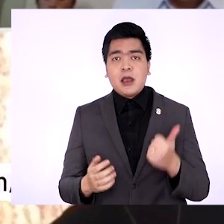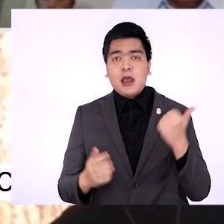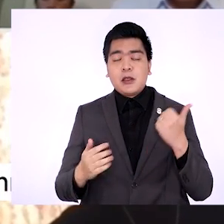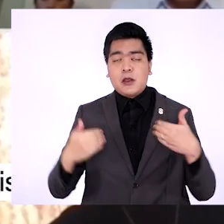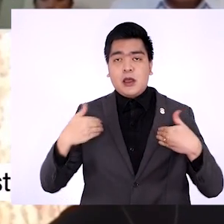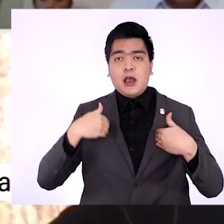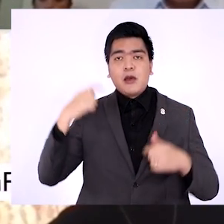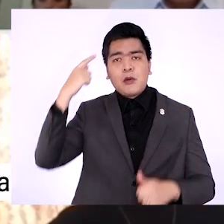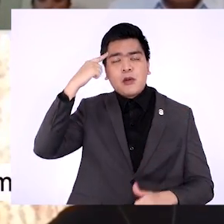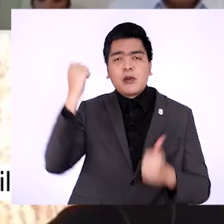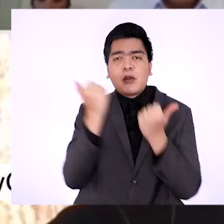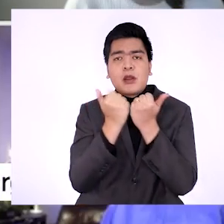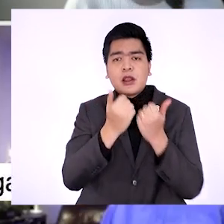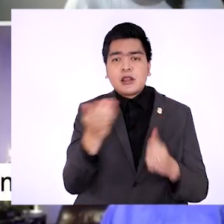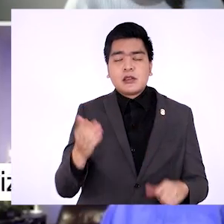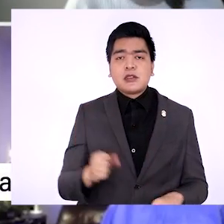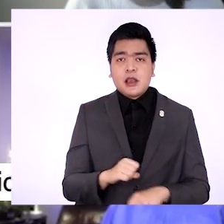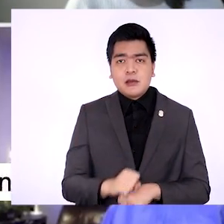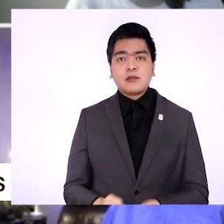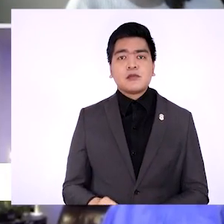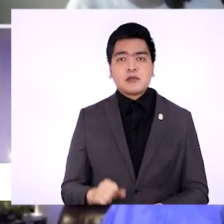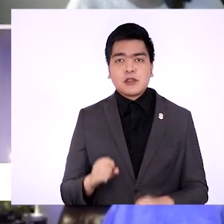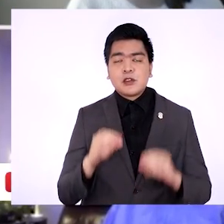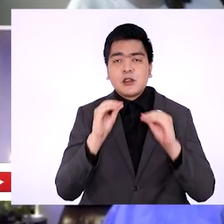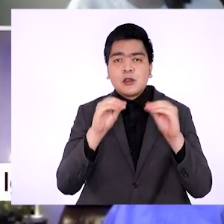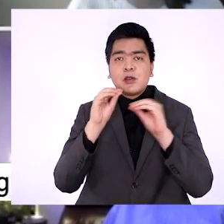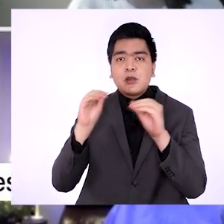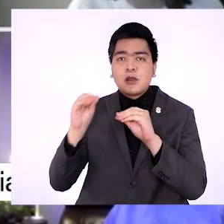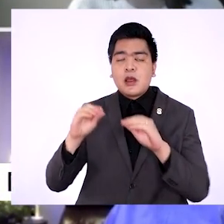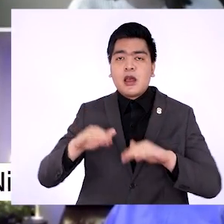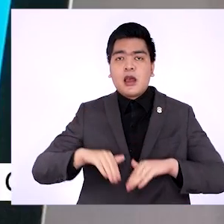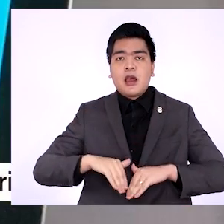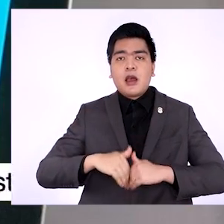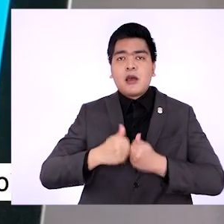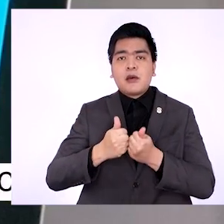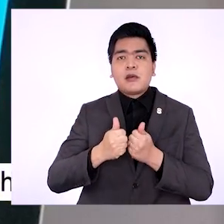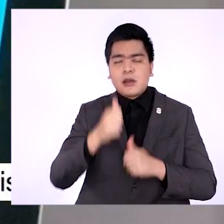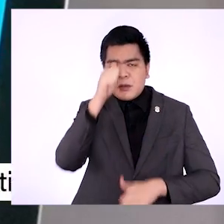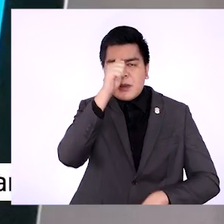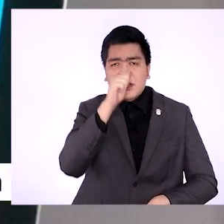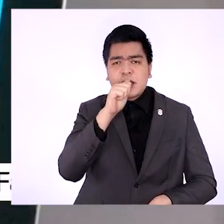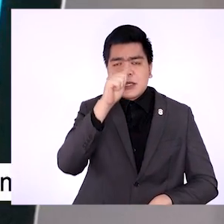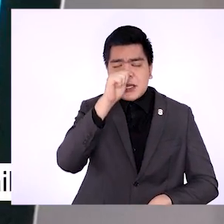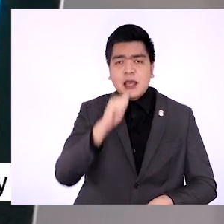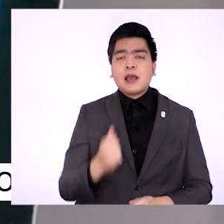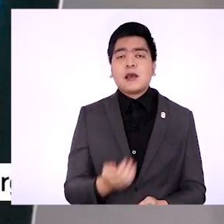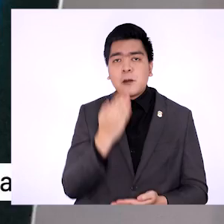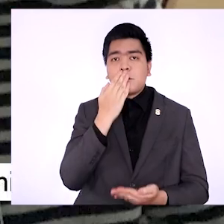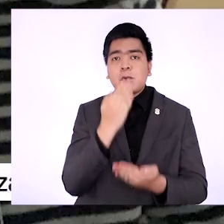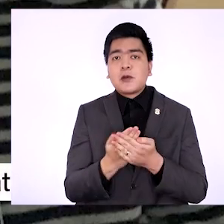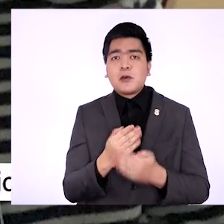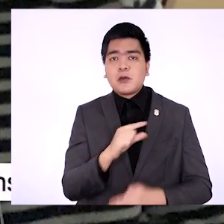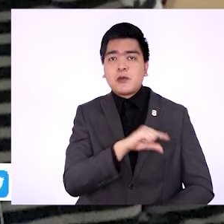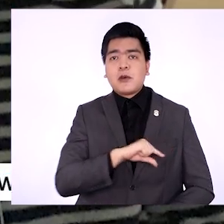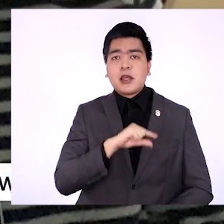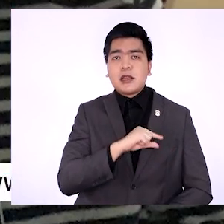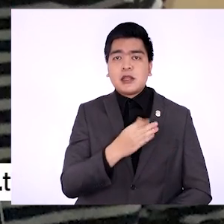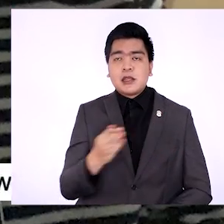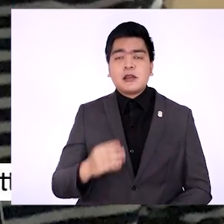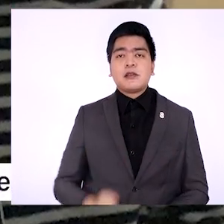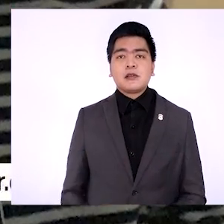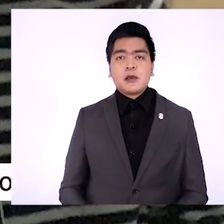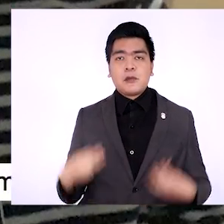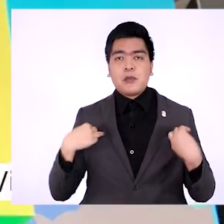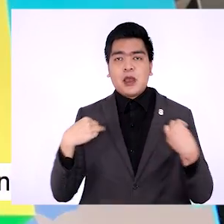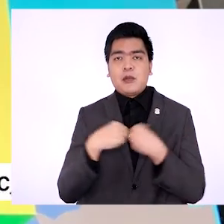members were also reminded about the importance of having patience and kindness. With such qualities, members of